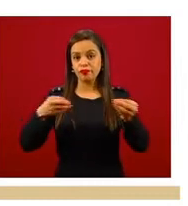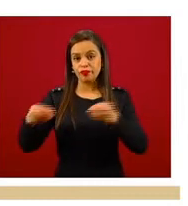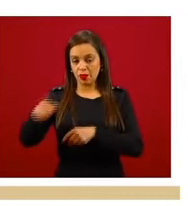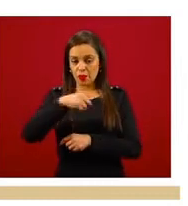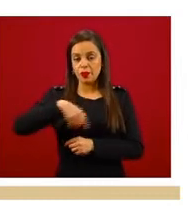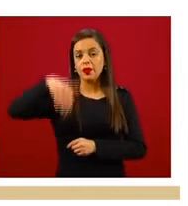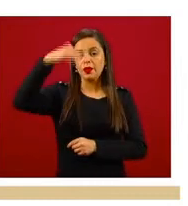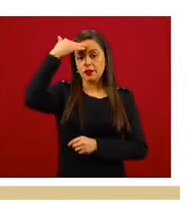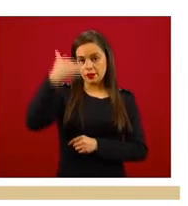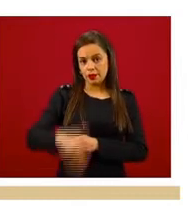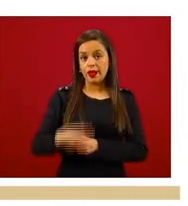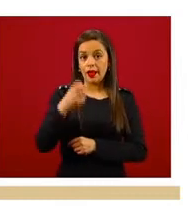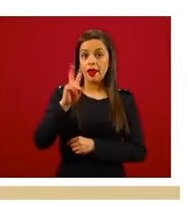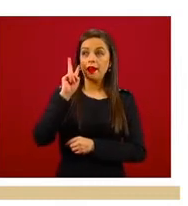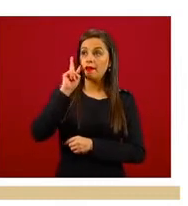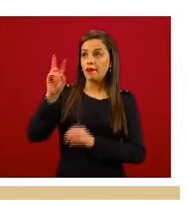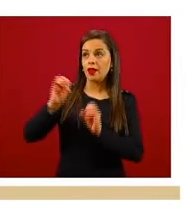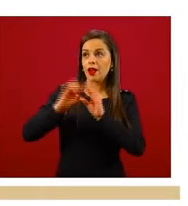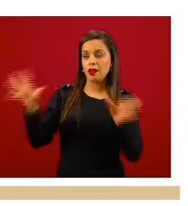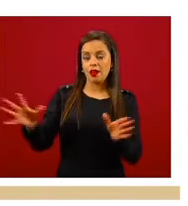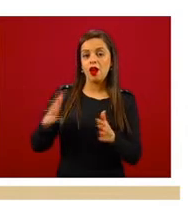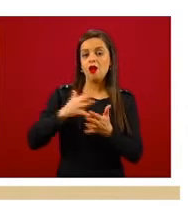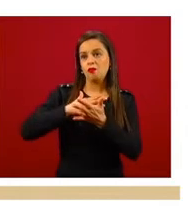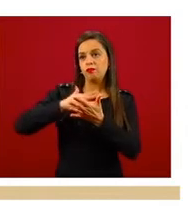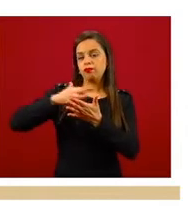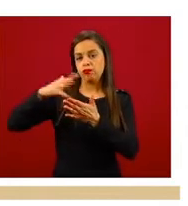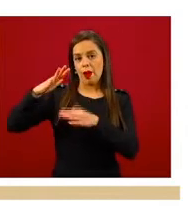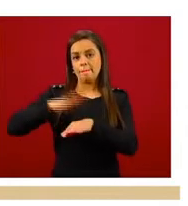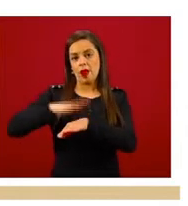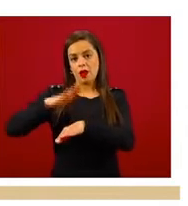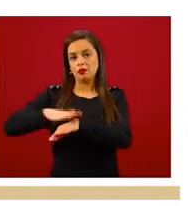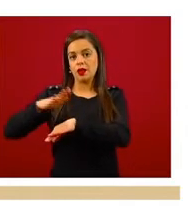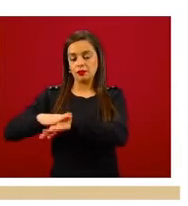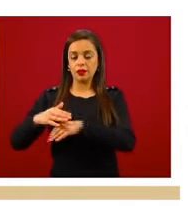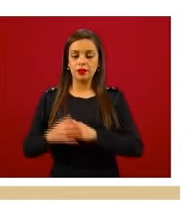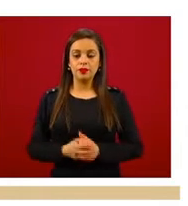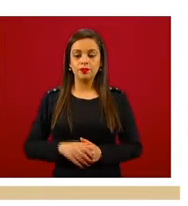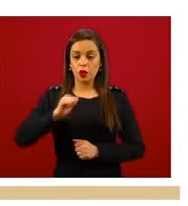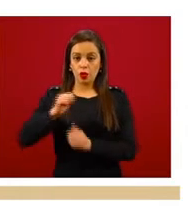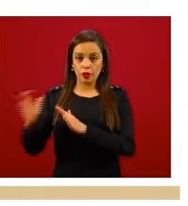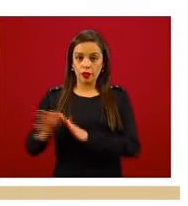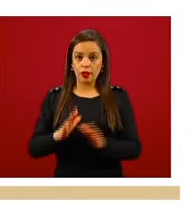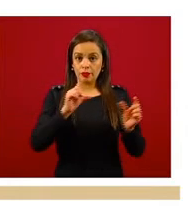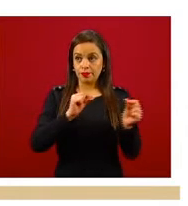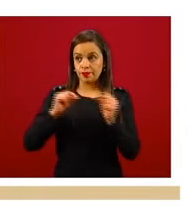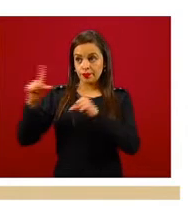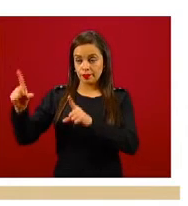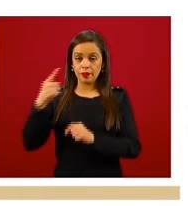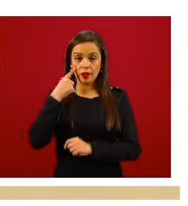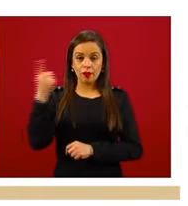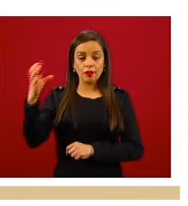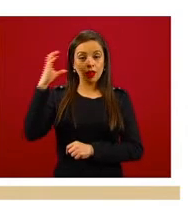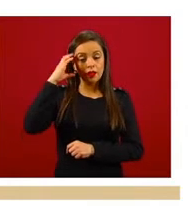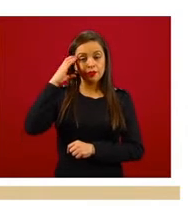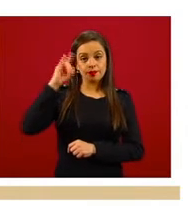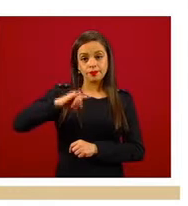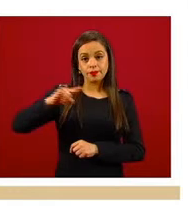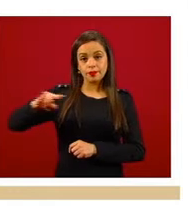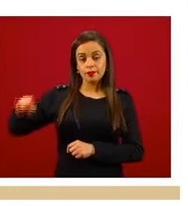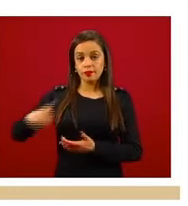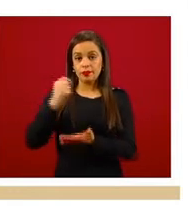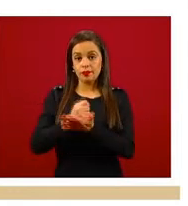intensity of increasing cases, and hence we can see that here. On my next slide, we're going to focus